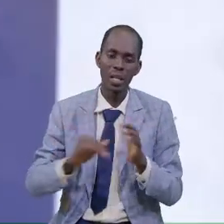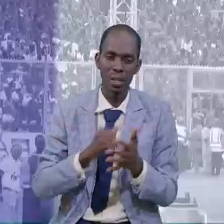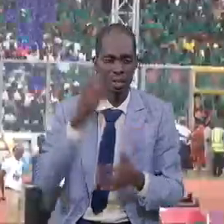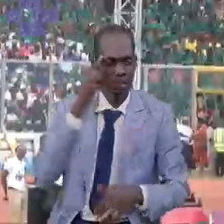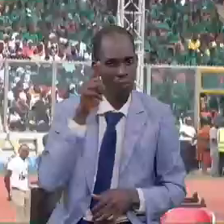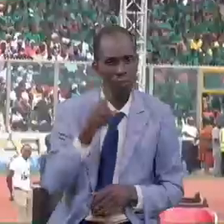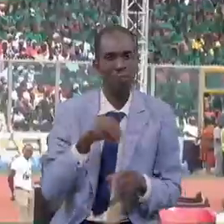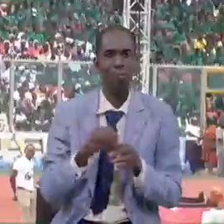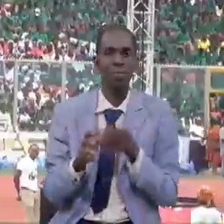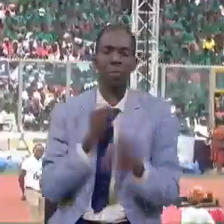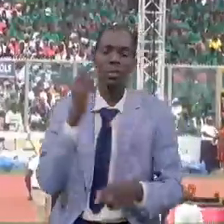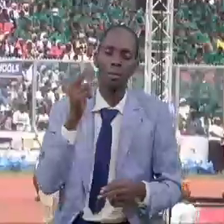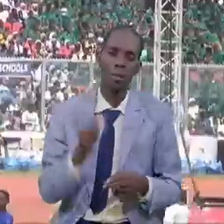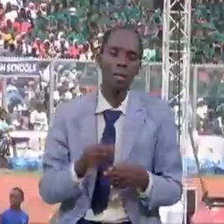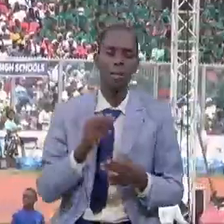Amen.